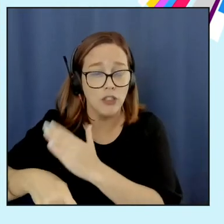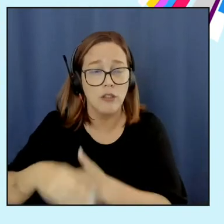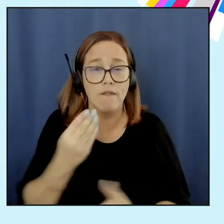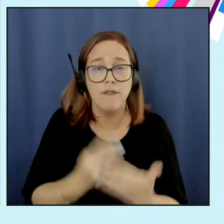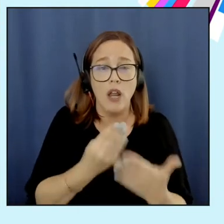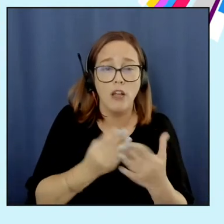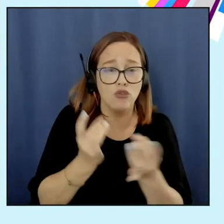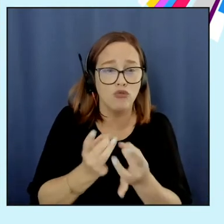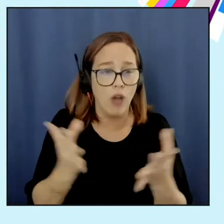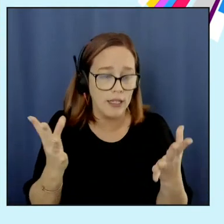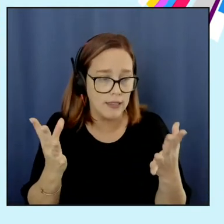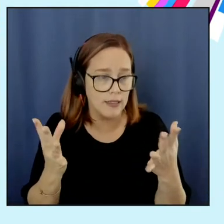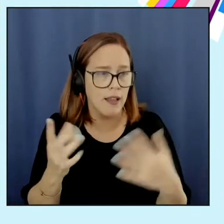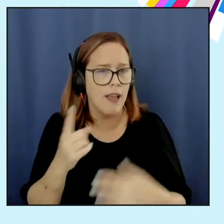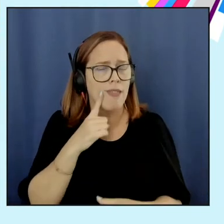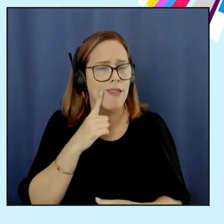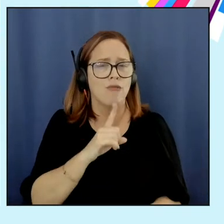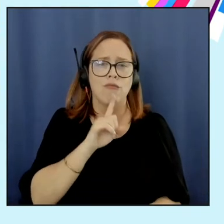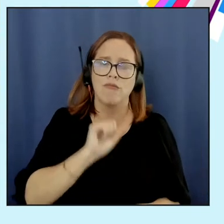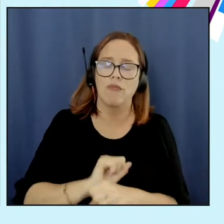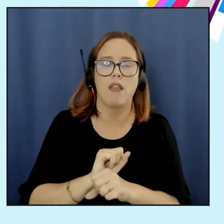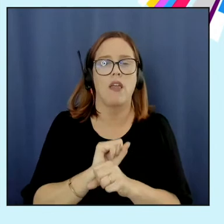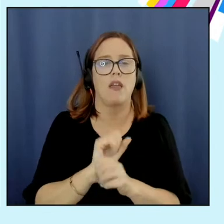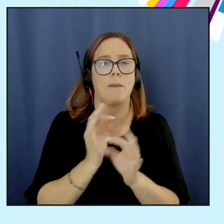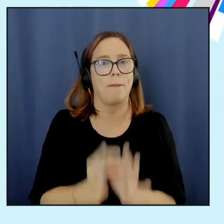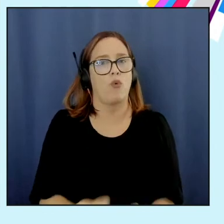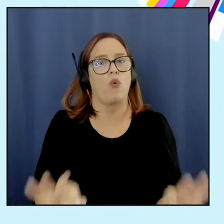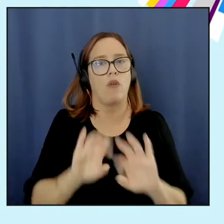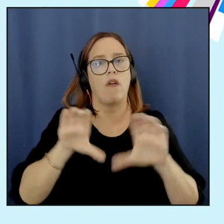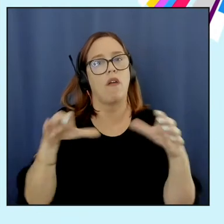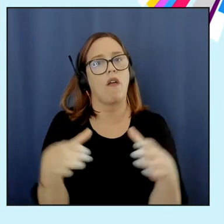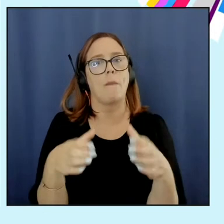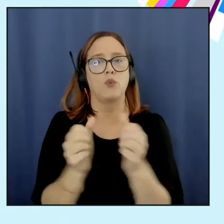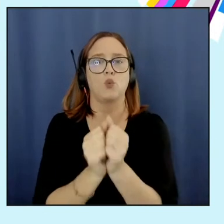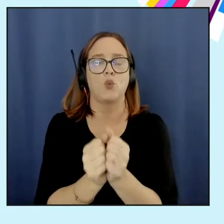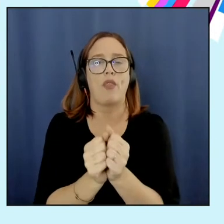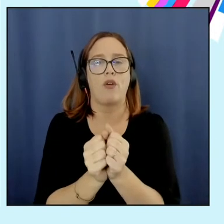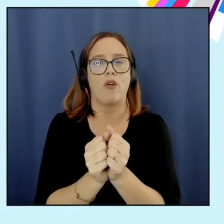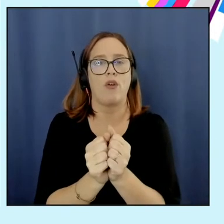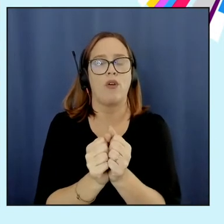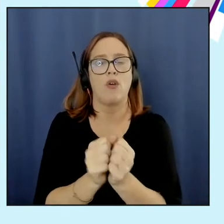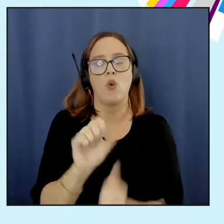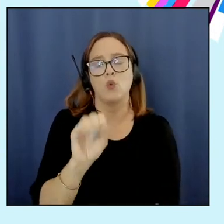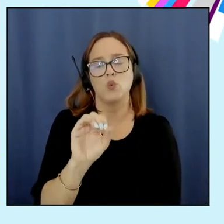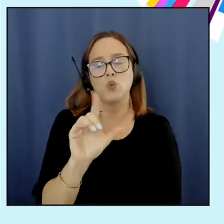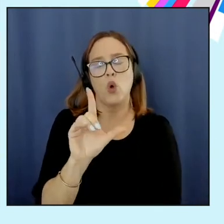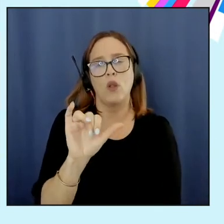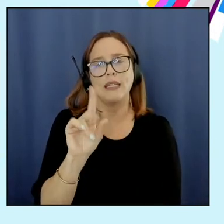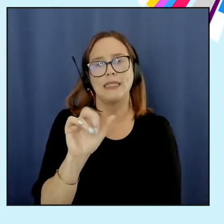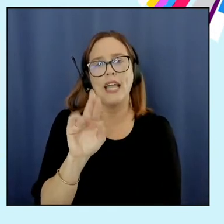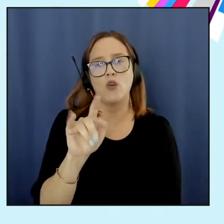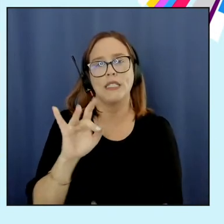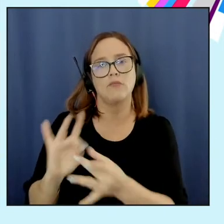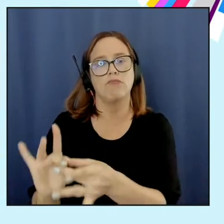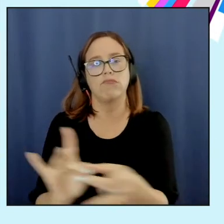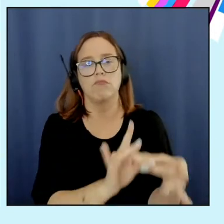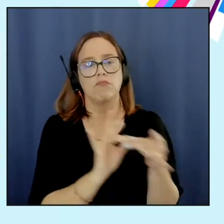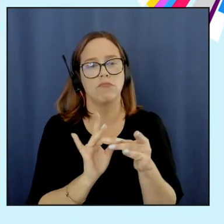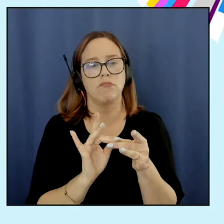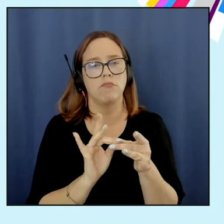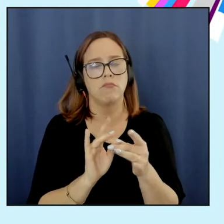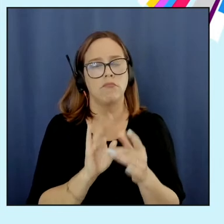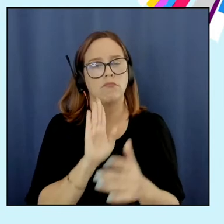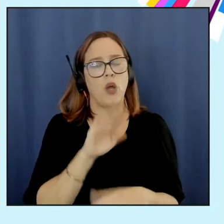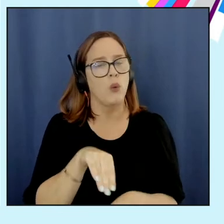And I think it's really important that we come together in terms of solidarity. I don't think there's borders, not just physical